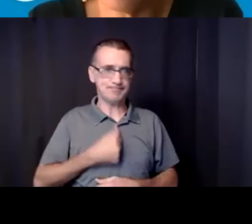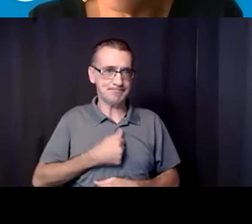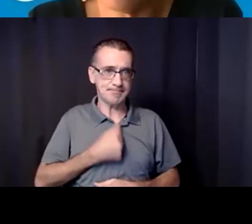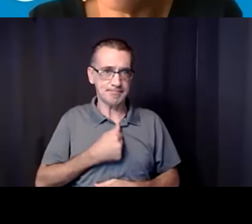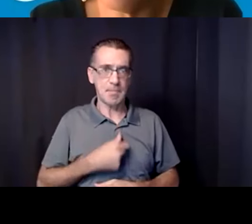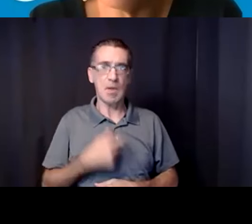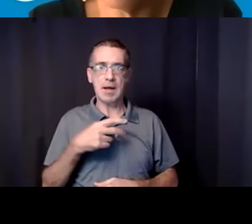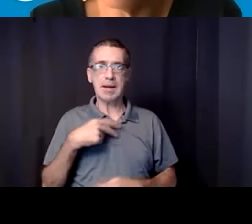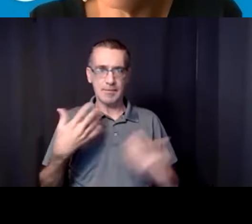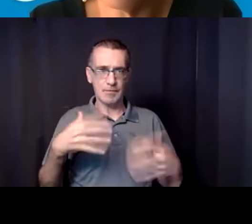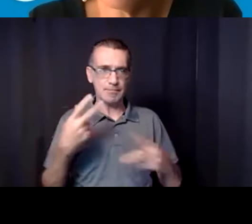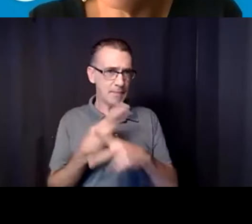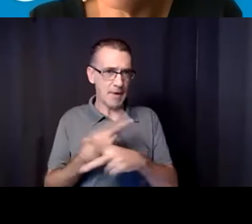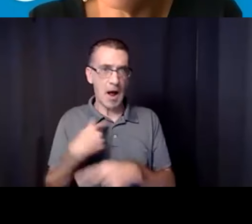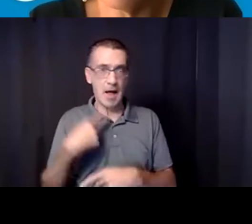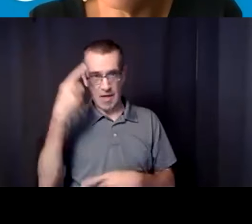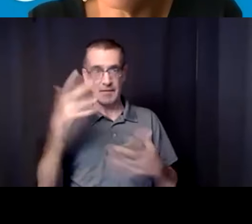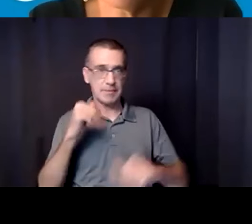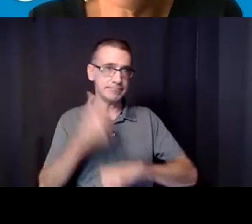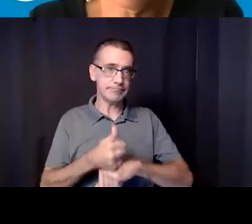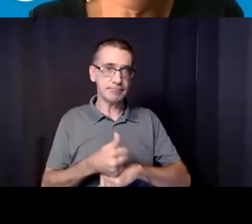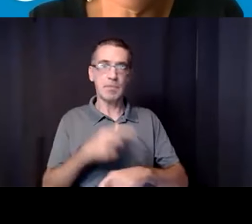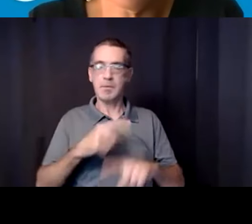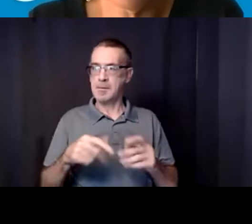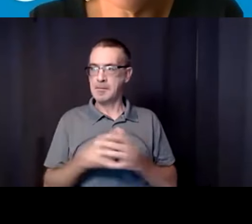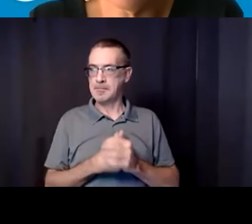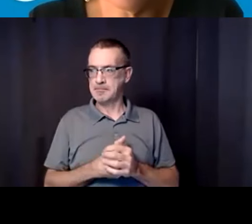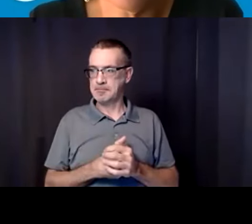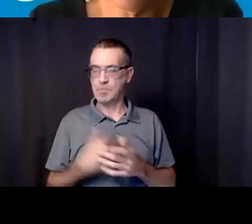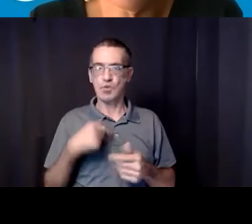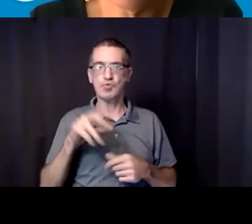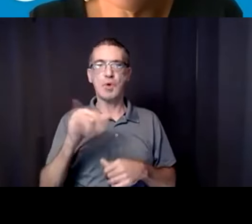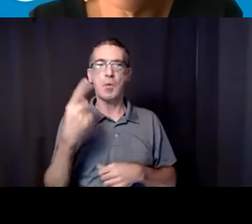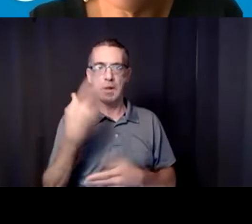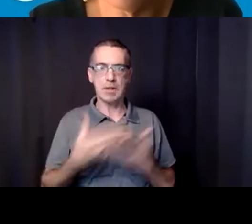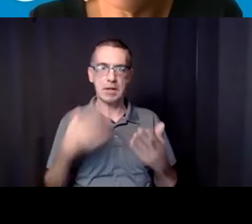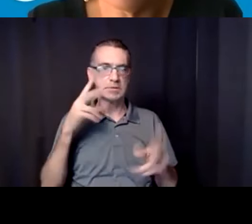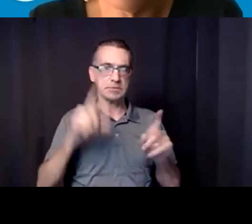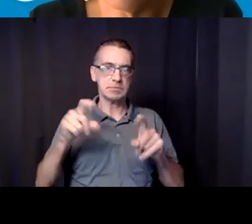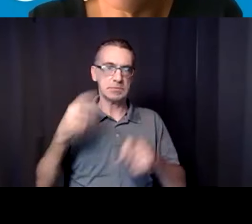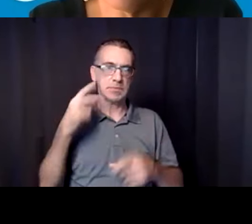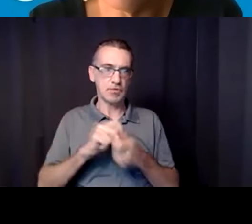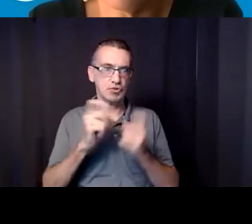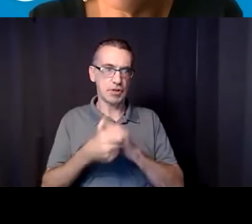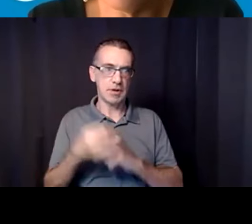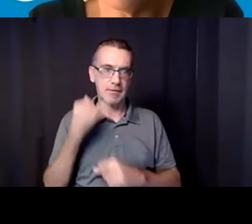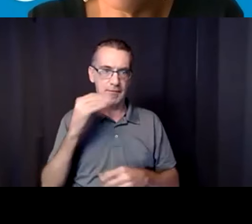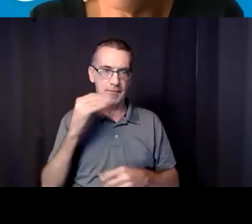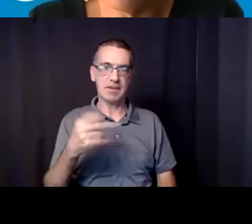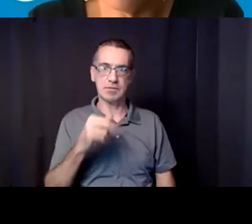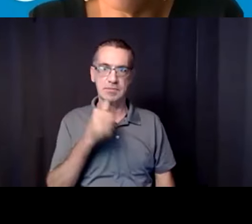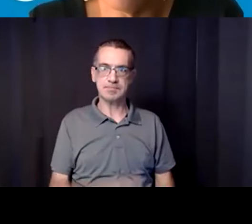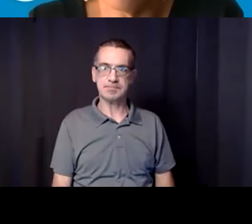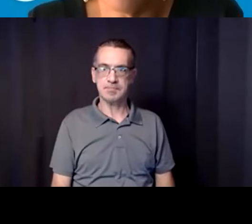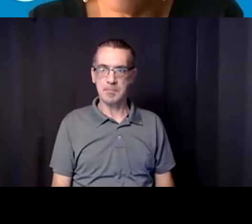We did troubleshoot all this and I thought we were ready to go. Let me just try one thing here, see if I can change it and fix it. I think